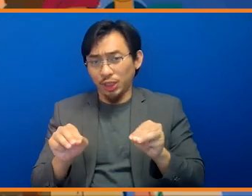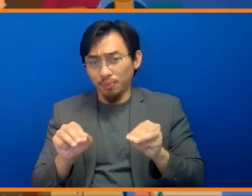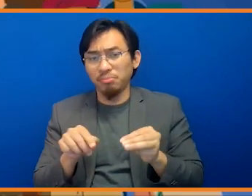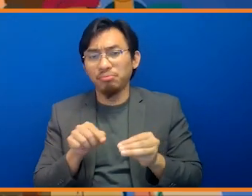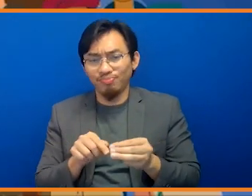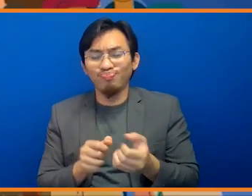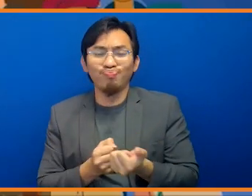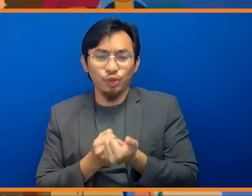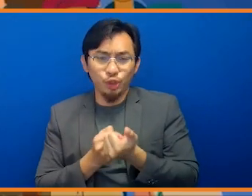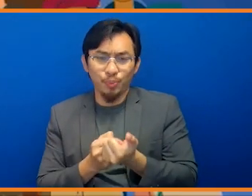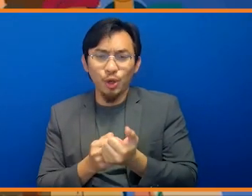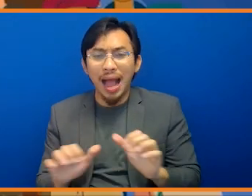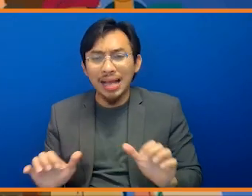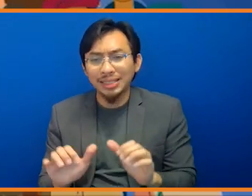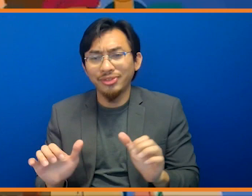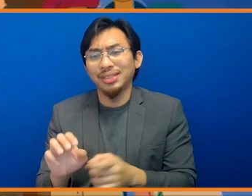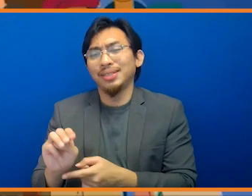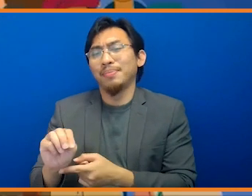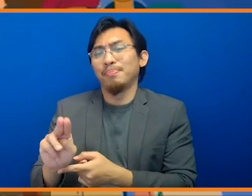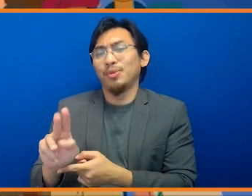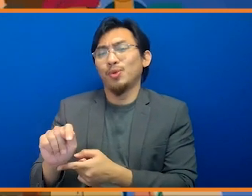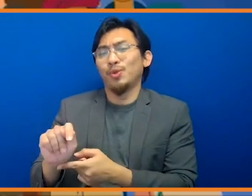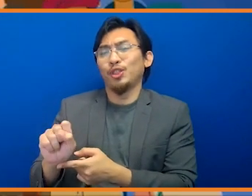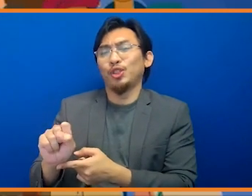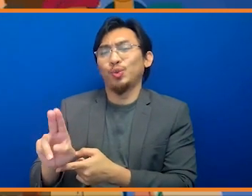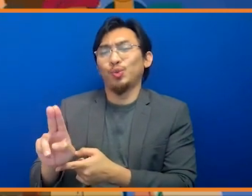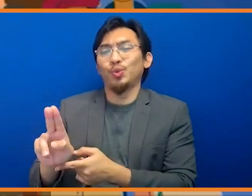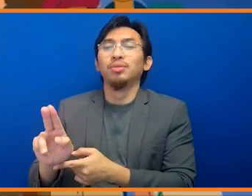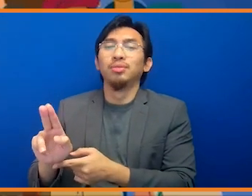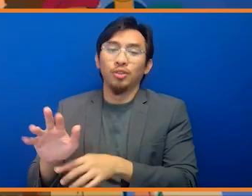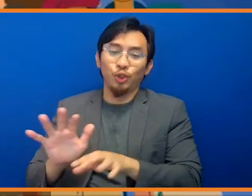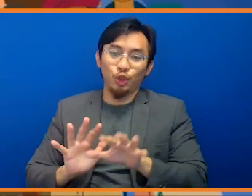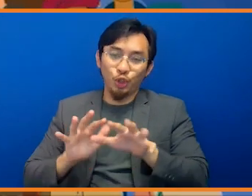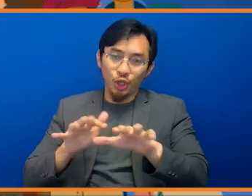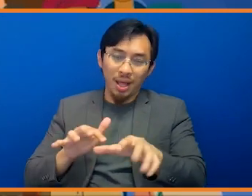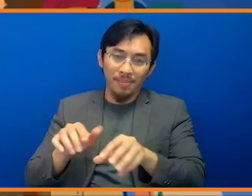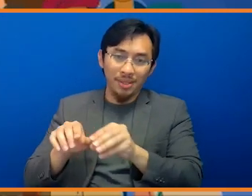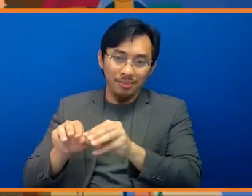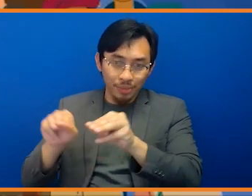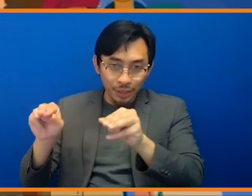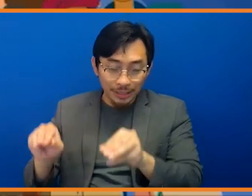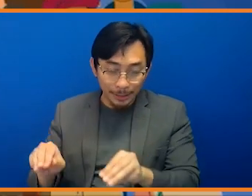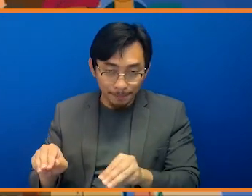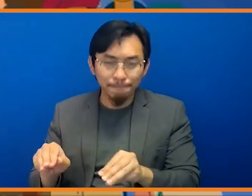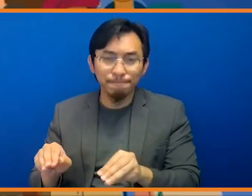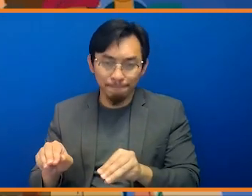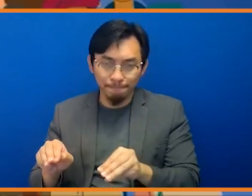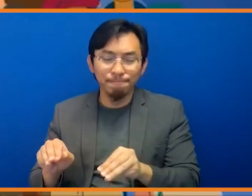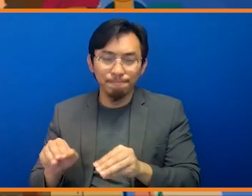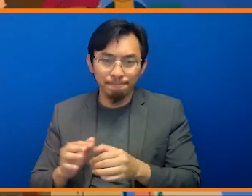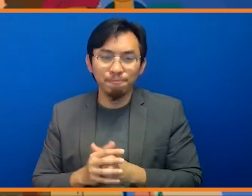also support the activity of Mutsu Tsunami Museum.